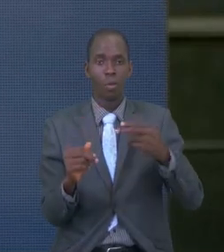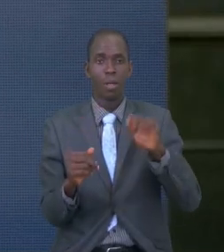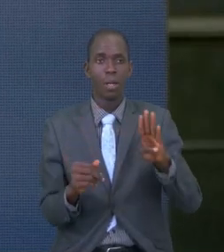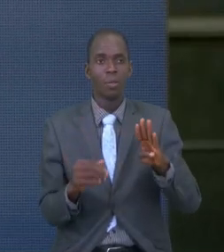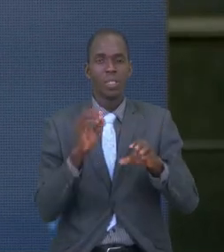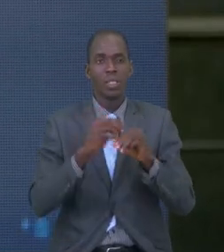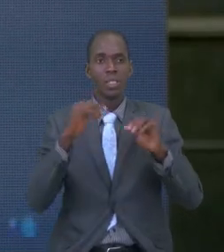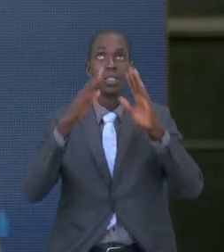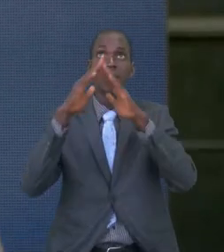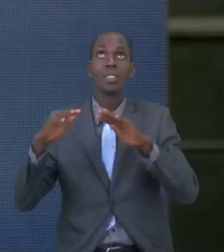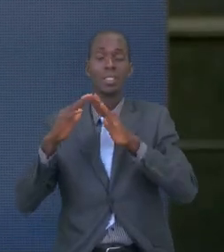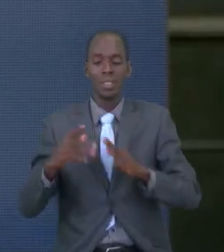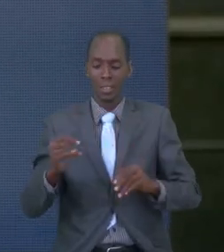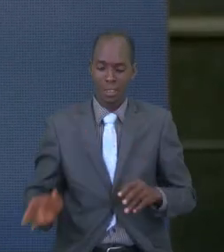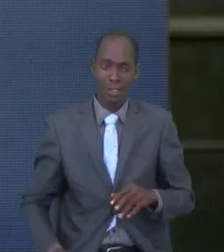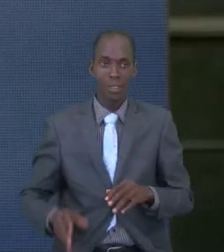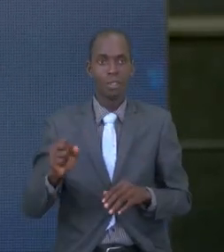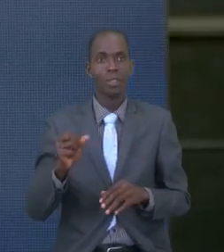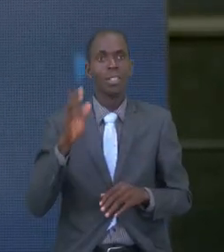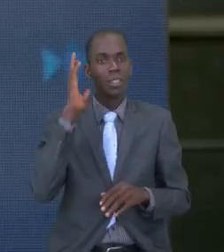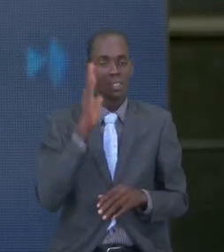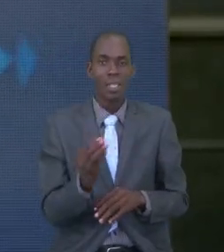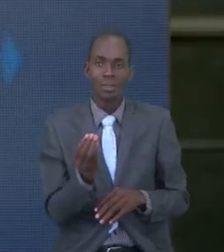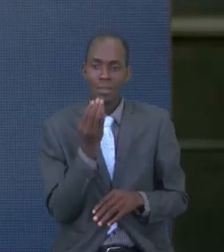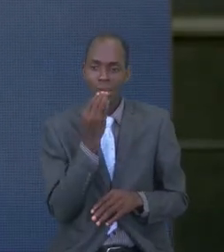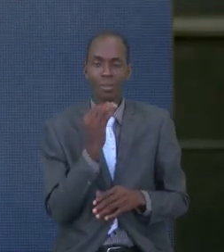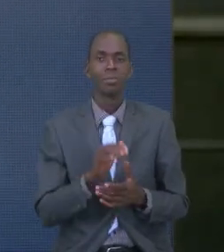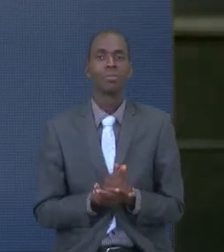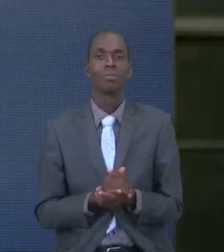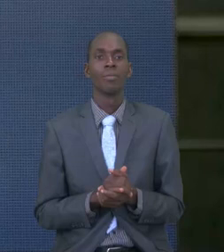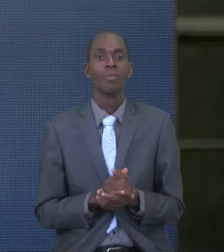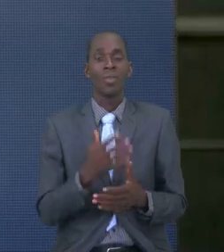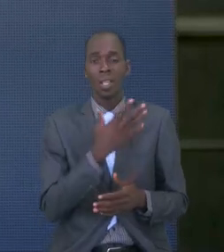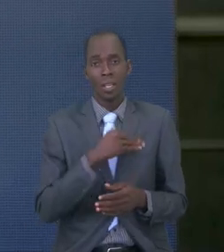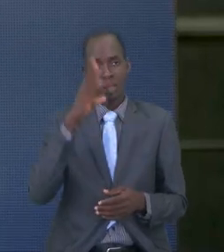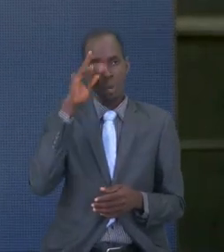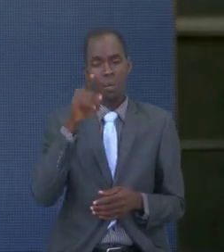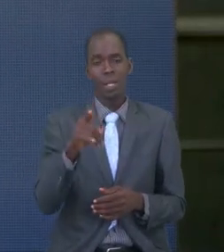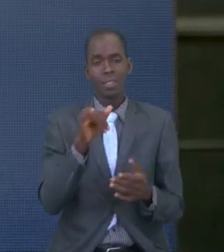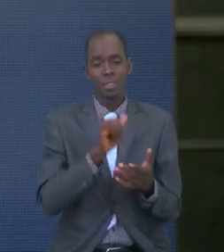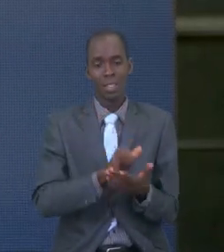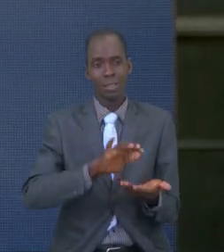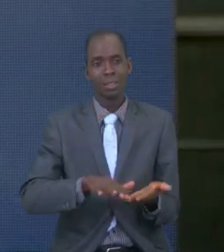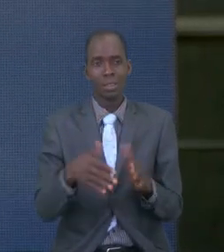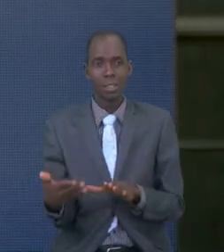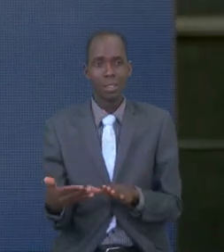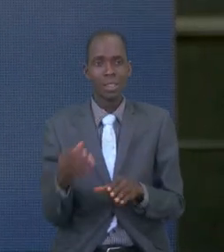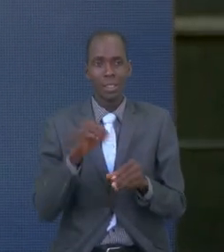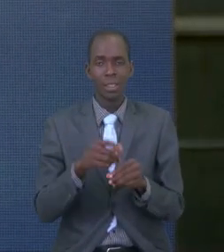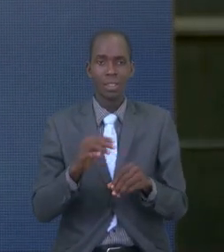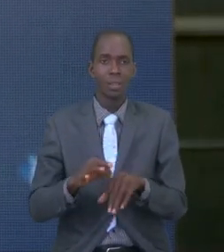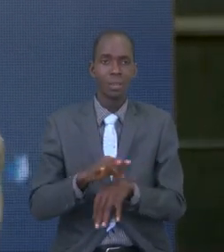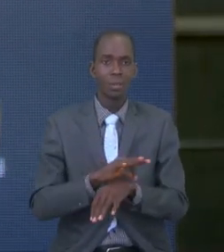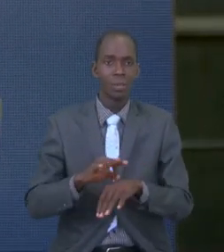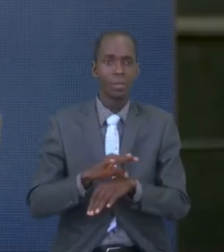city, the dogs shall eat. And him that dieth in the